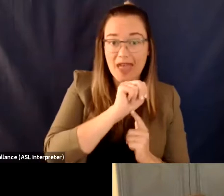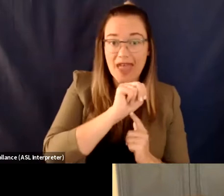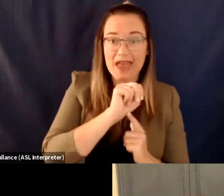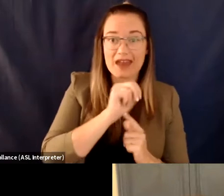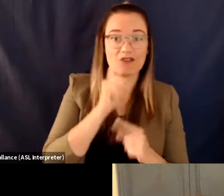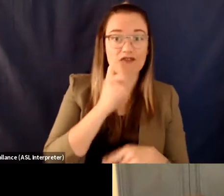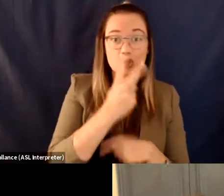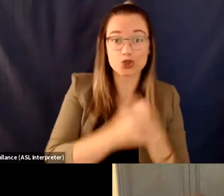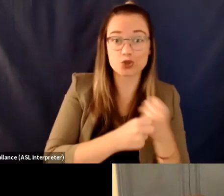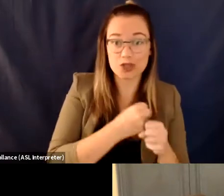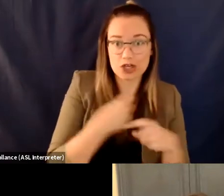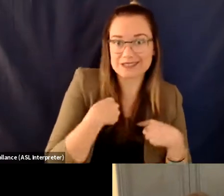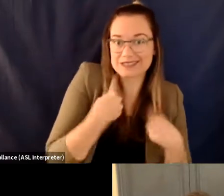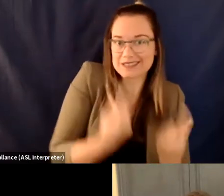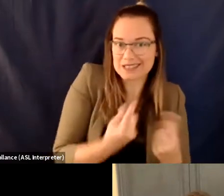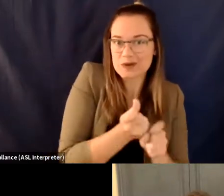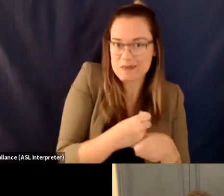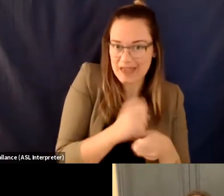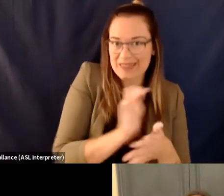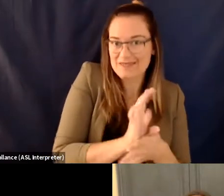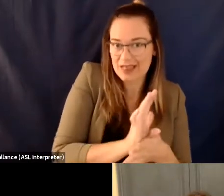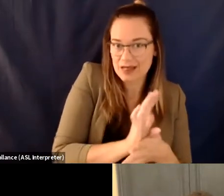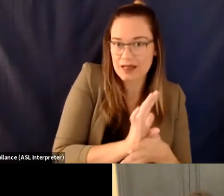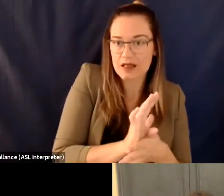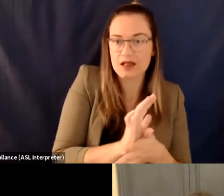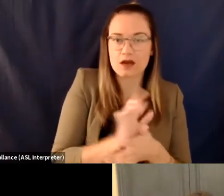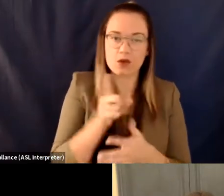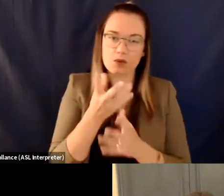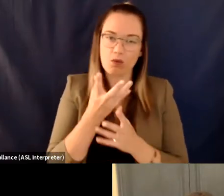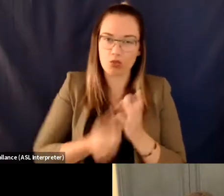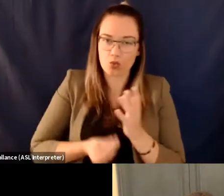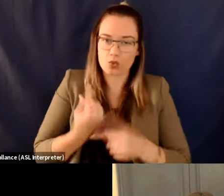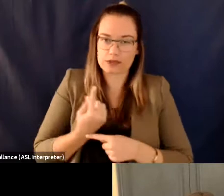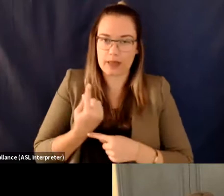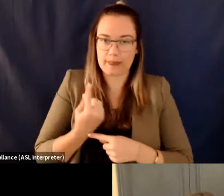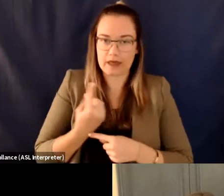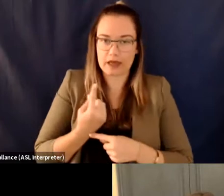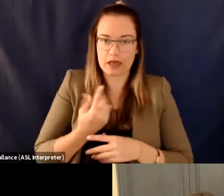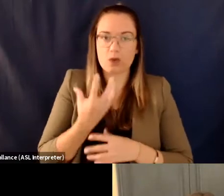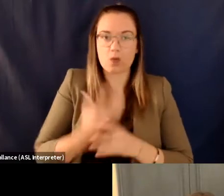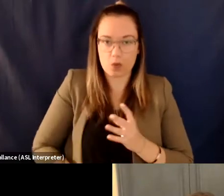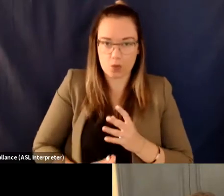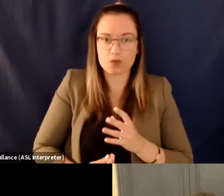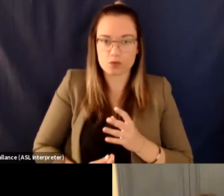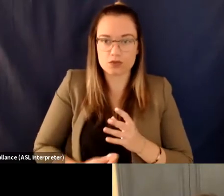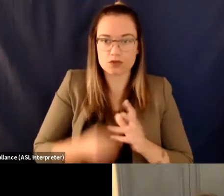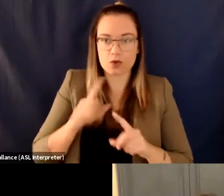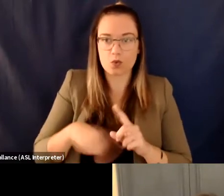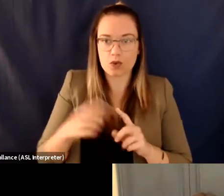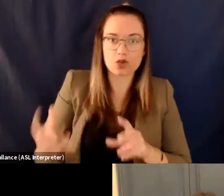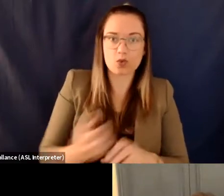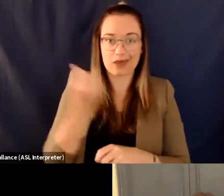2 years since this film has been made, that you lose something when you win at all